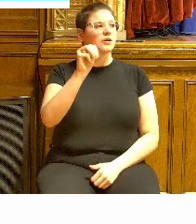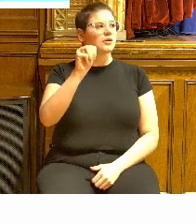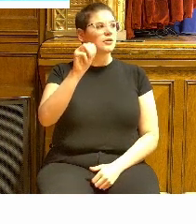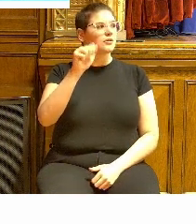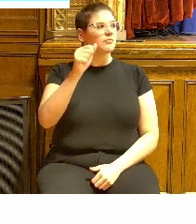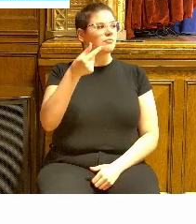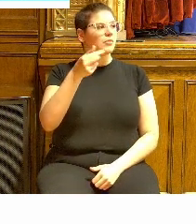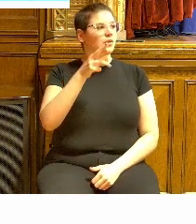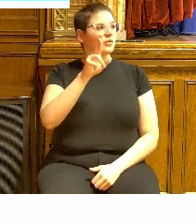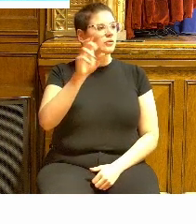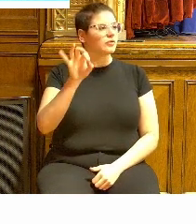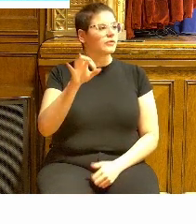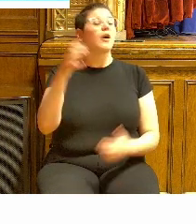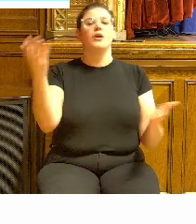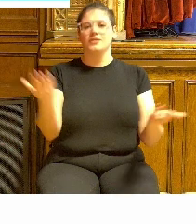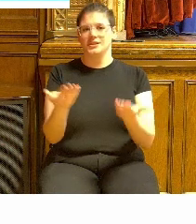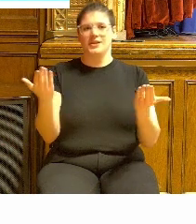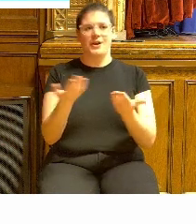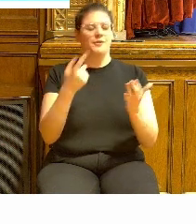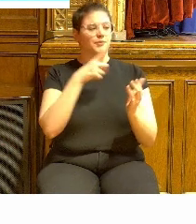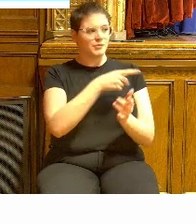Oh, is that Ms. I'm sorry, thank you.